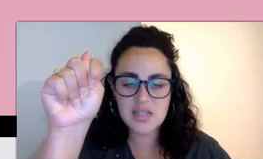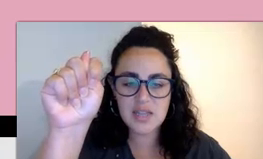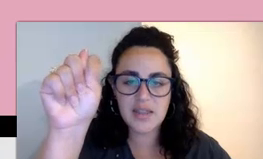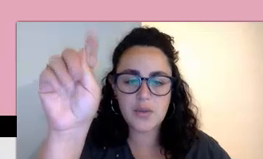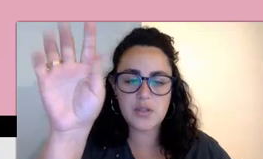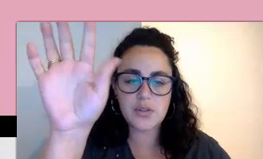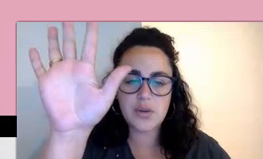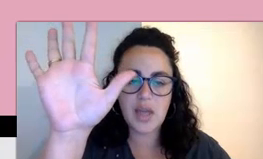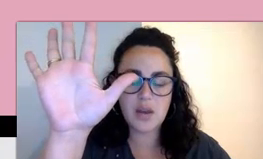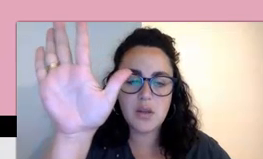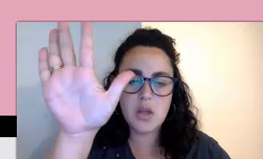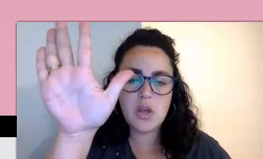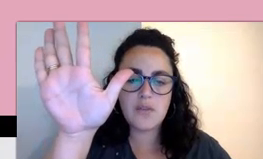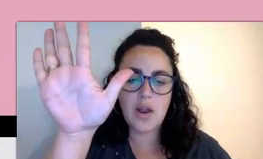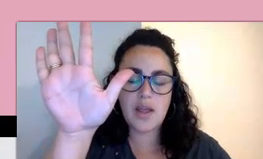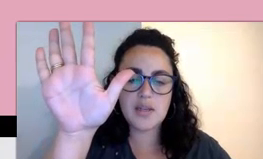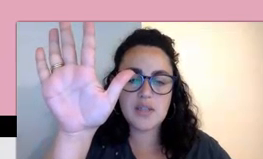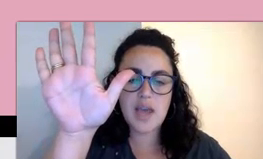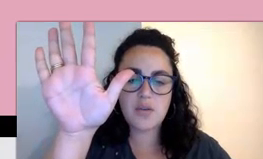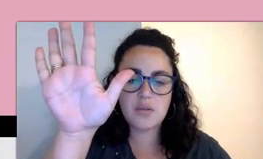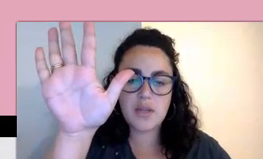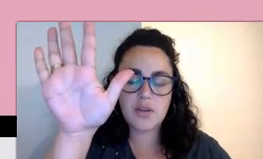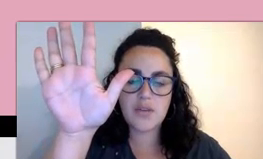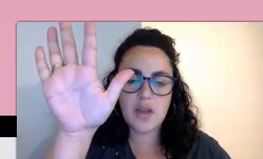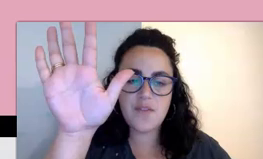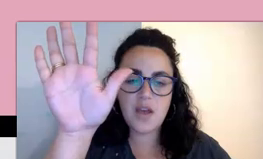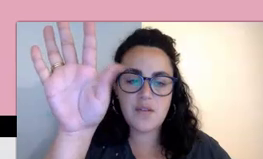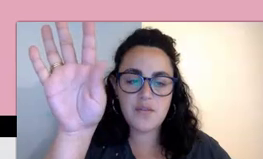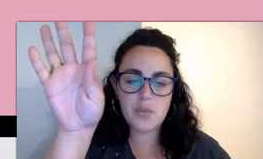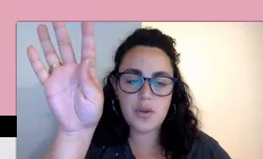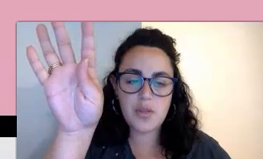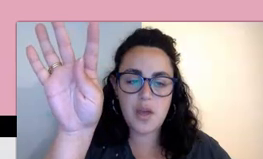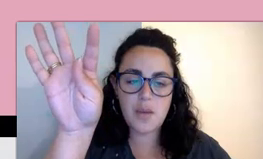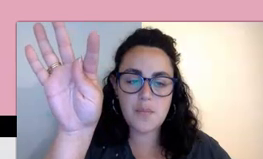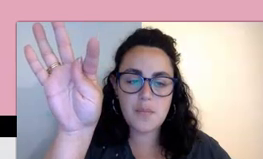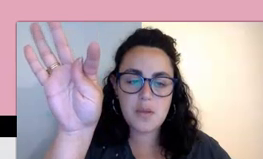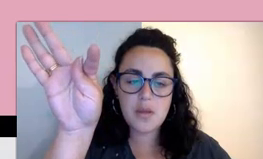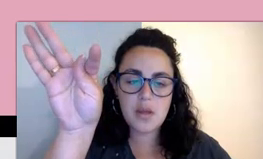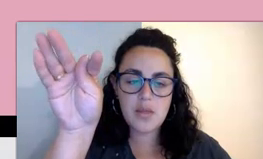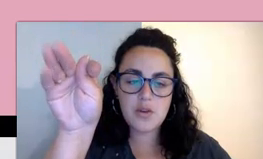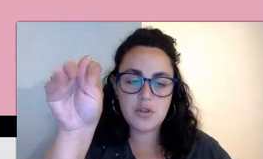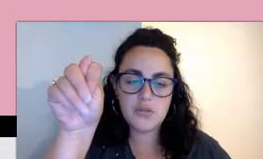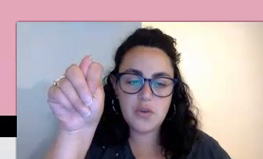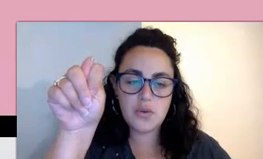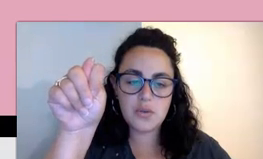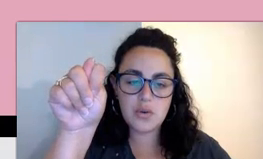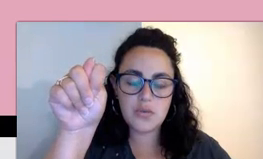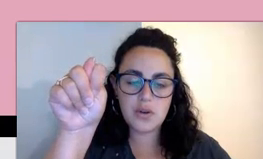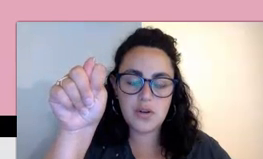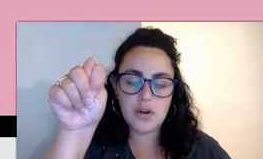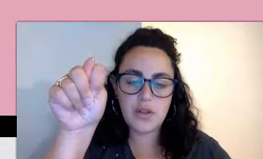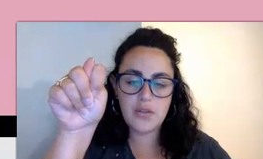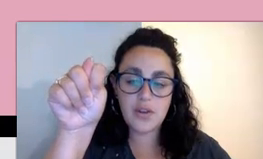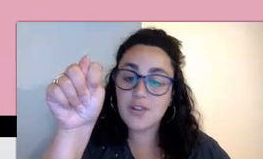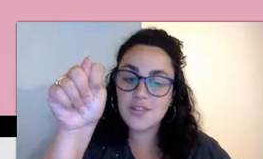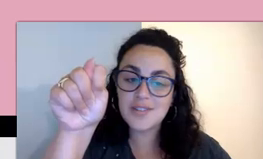T in sign language. So let's do it again. Your hand is out like you're giving a high five. You put your thumb, and then you just fold